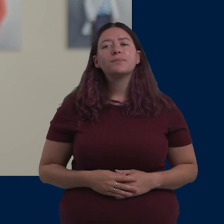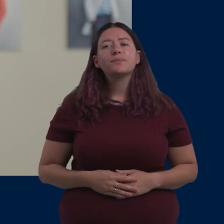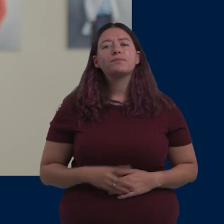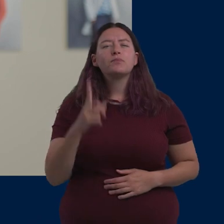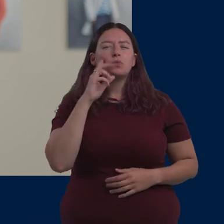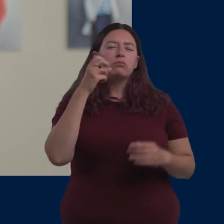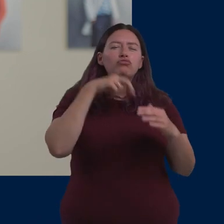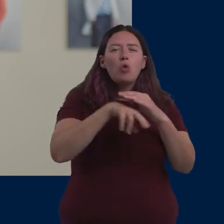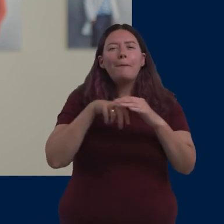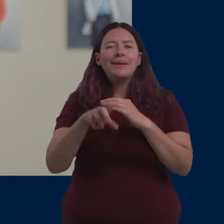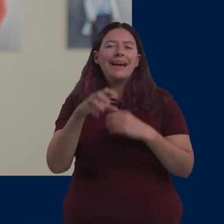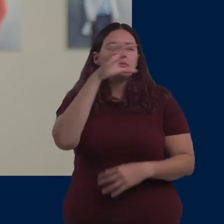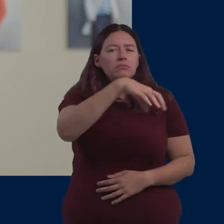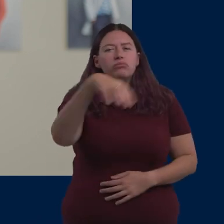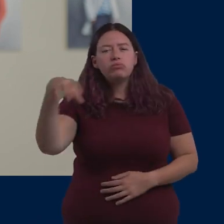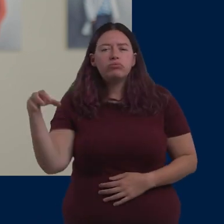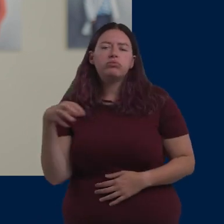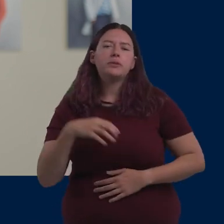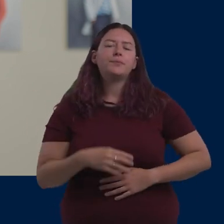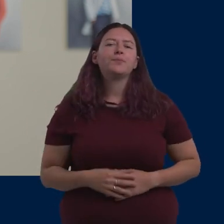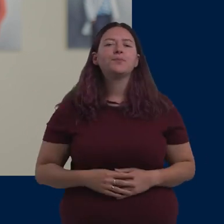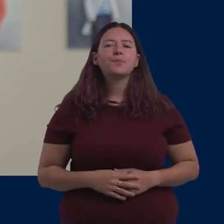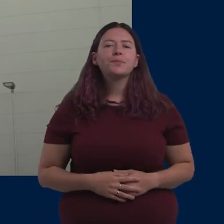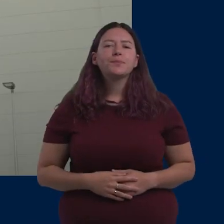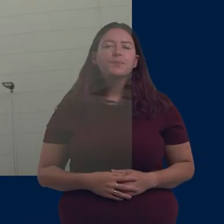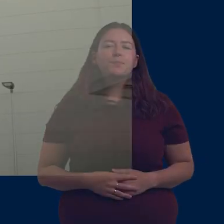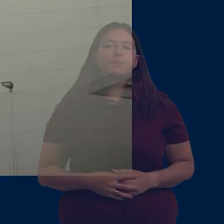will be drop-in clinics for vaccination on campus.